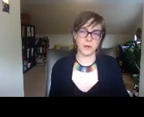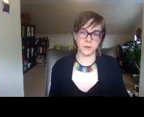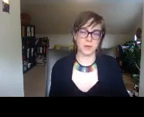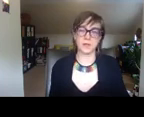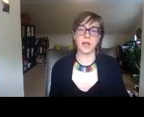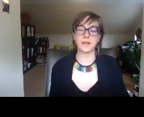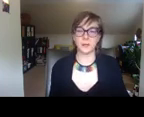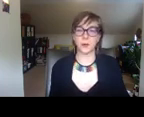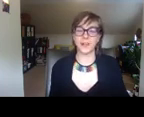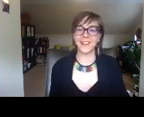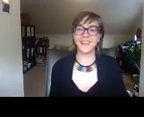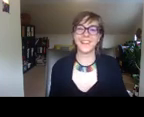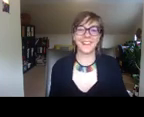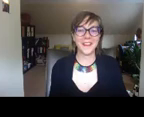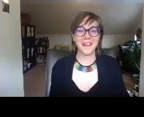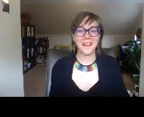probably sick of it at this point.